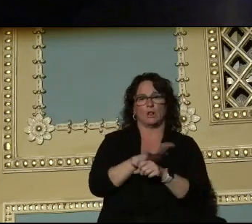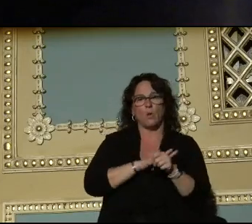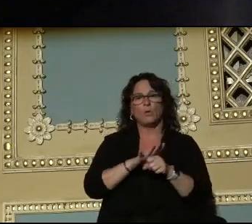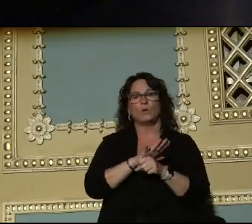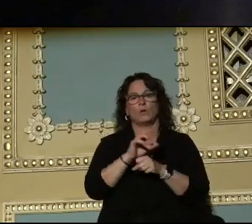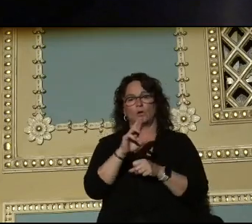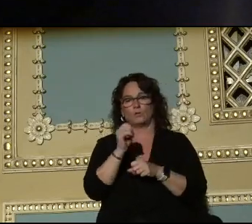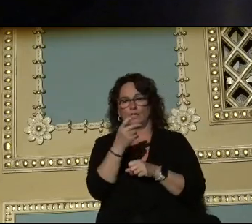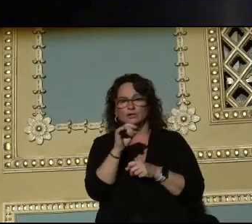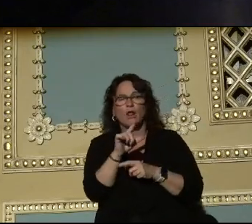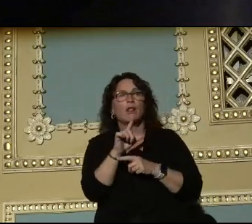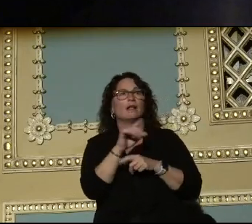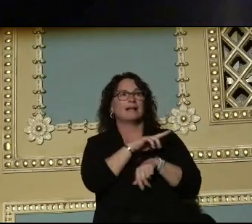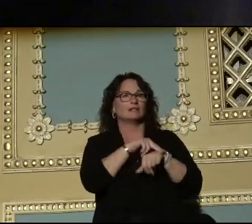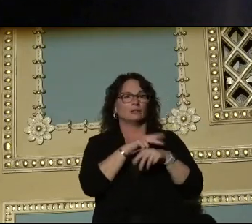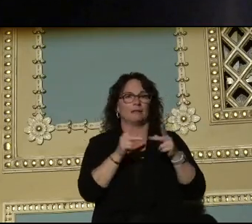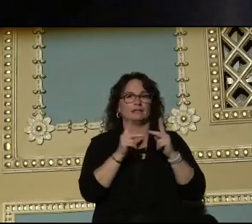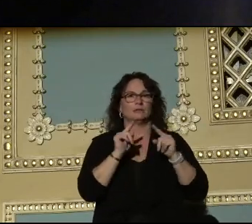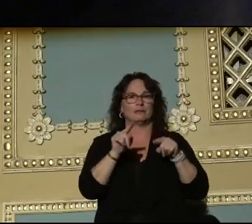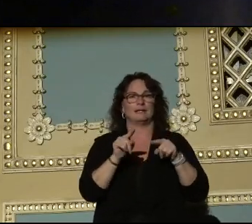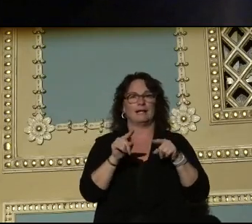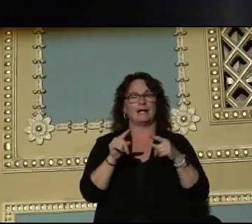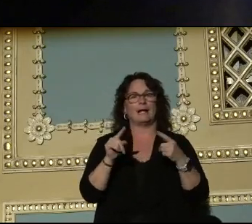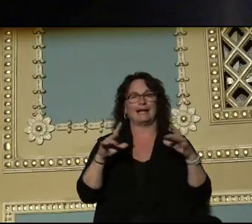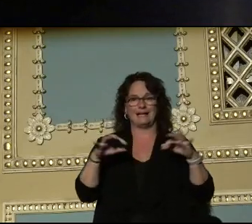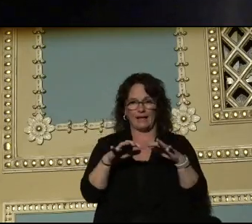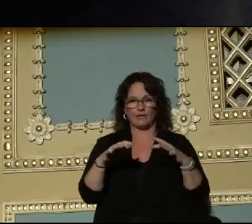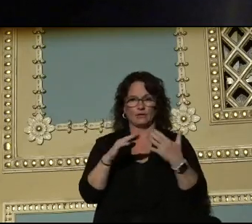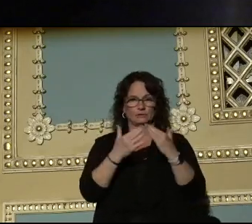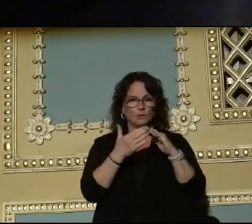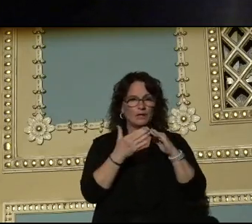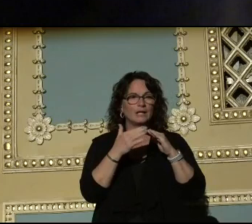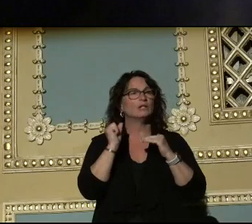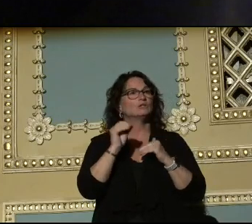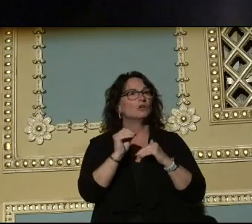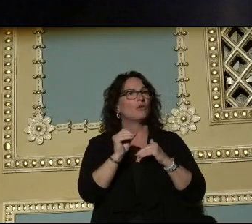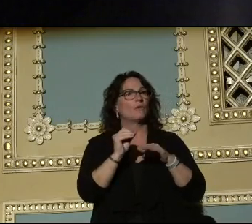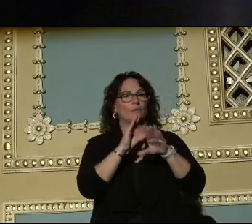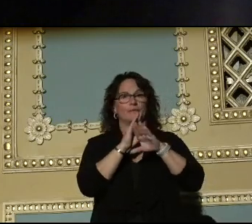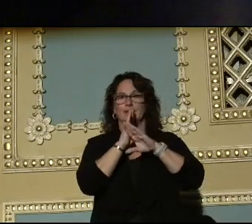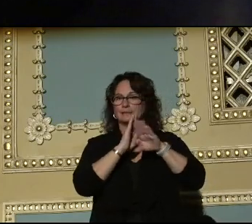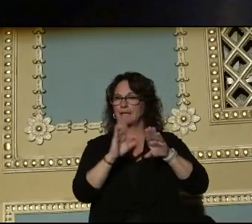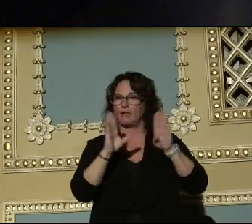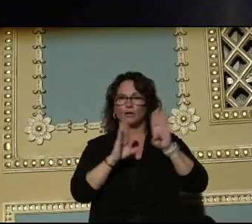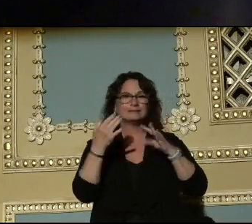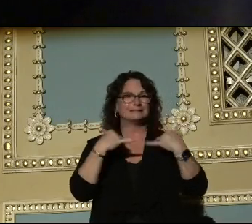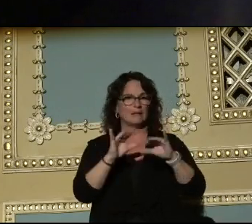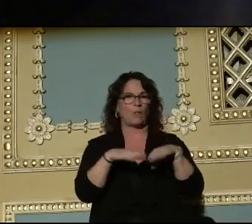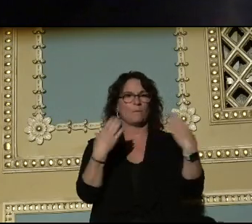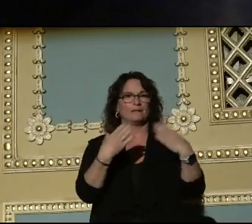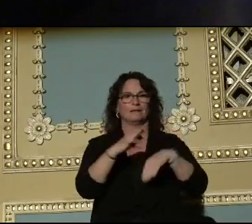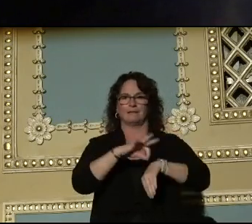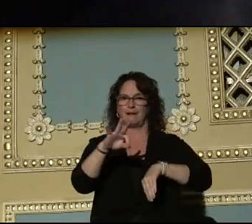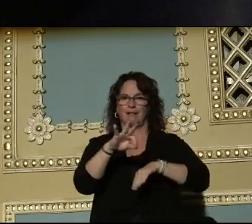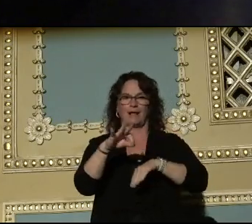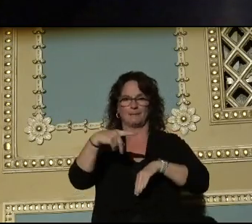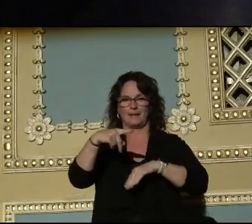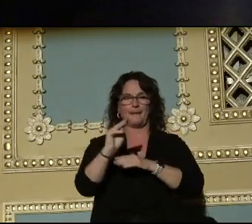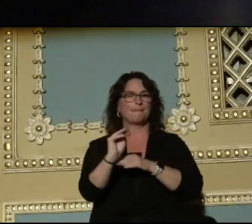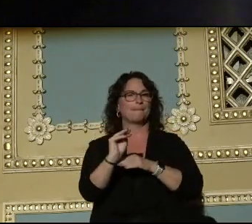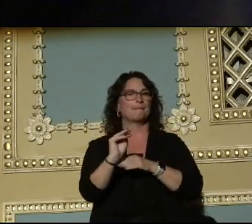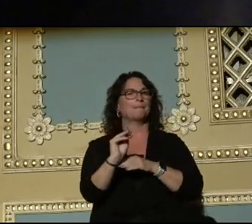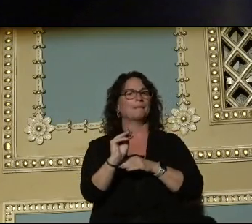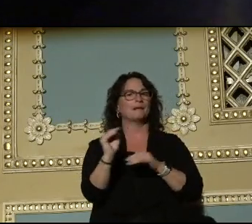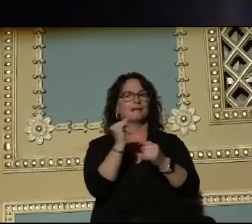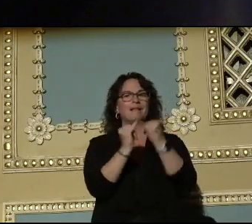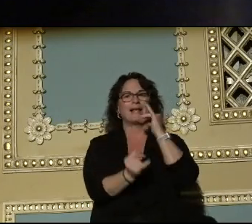but for you guys, for a place to come and gather as community. So the silent auction, don't forget, is still open until 9 o'clock p.m. Get